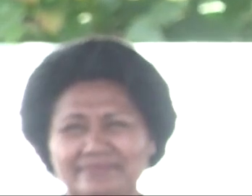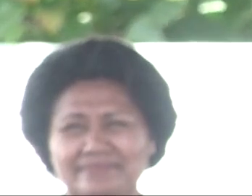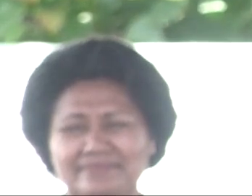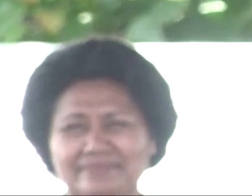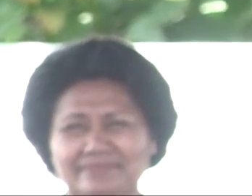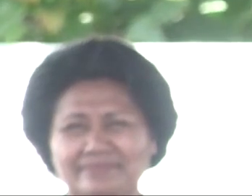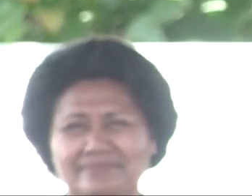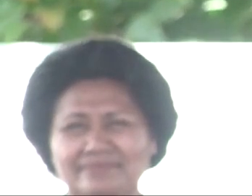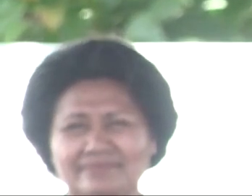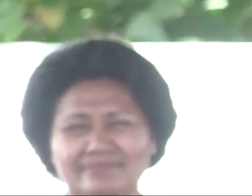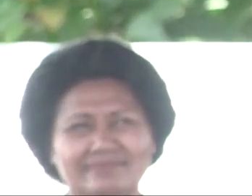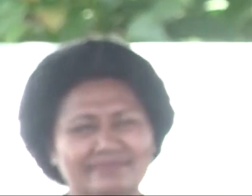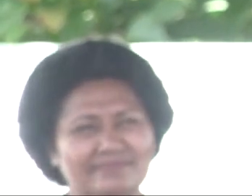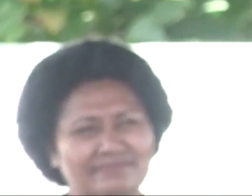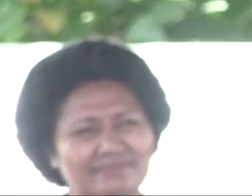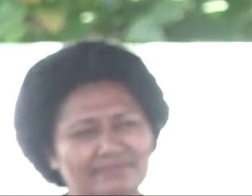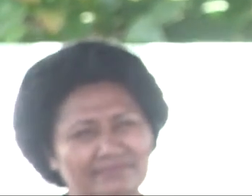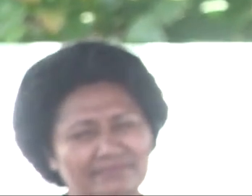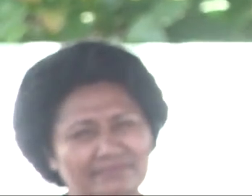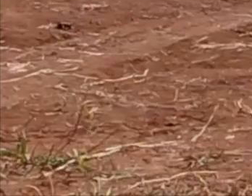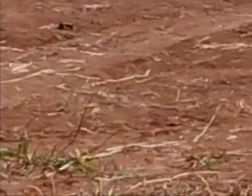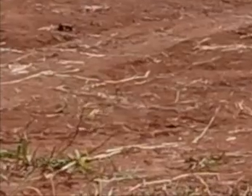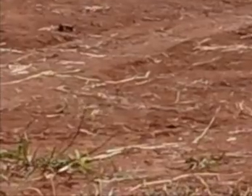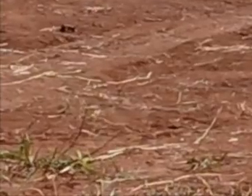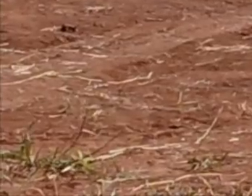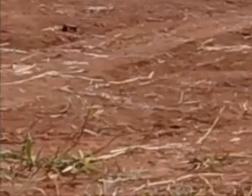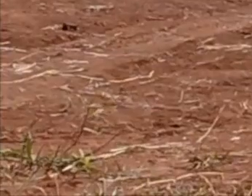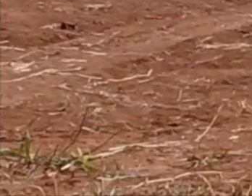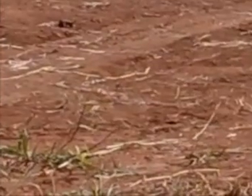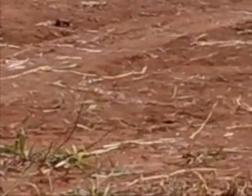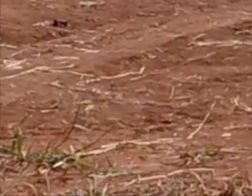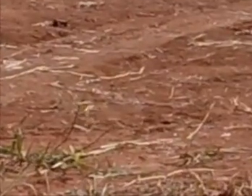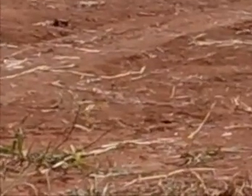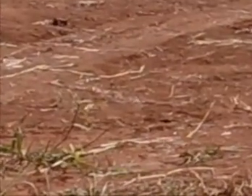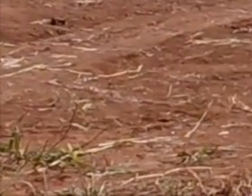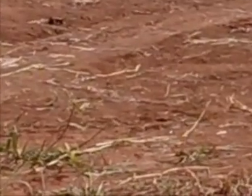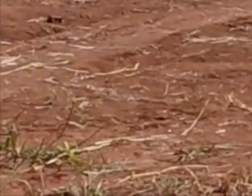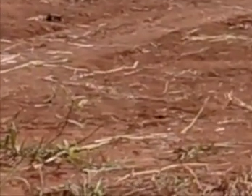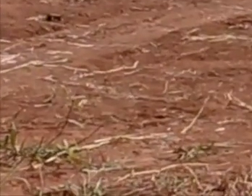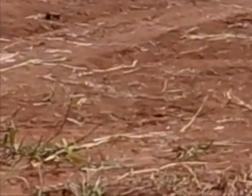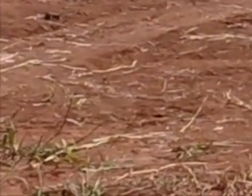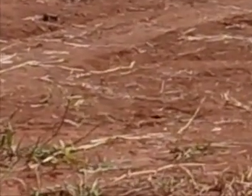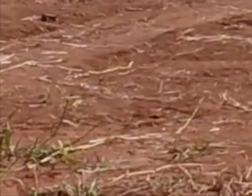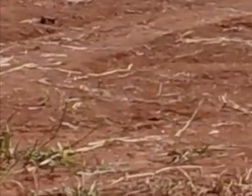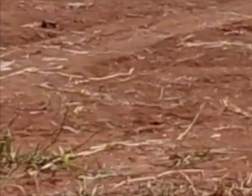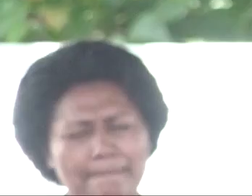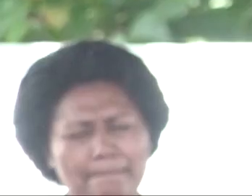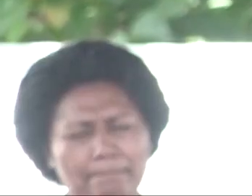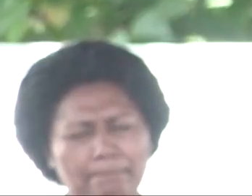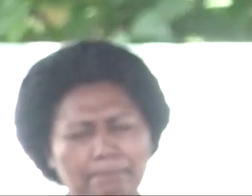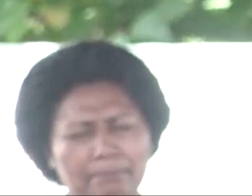leader of Macuata, on the behalf of the people of the Matelewu, I welcome you all, and I